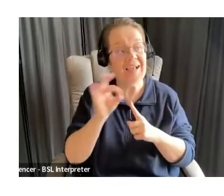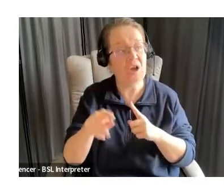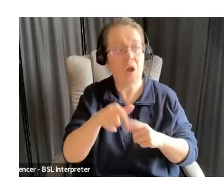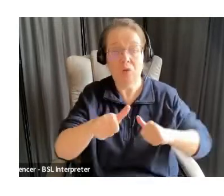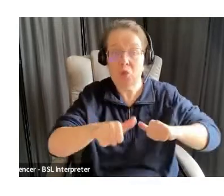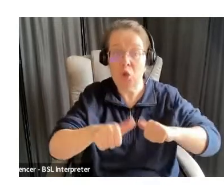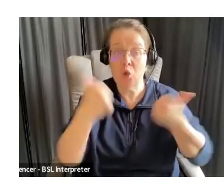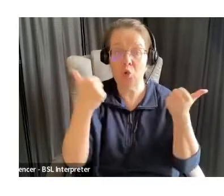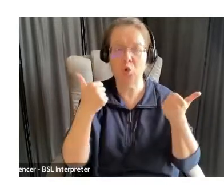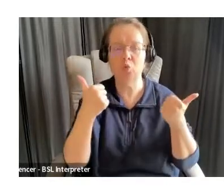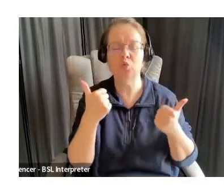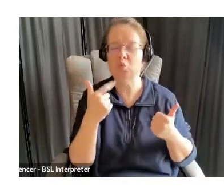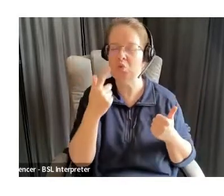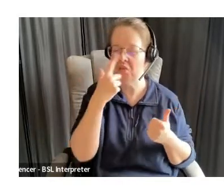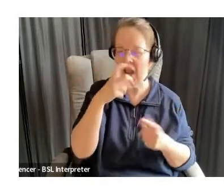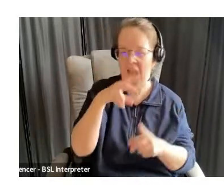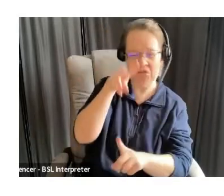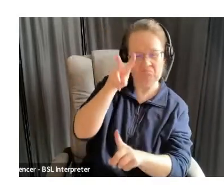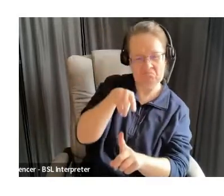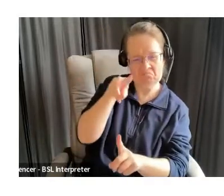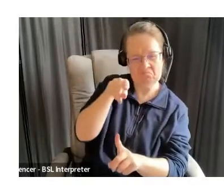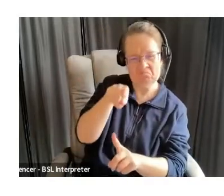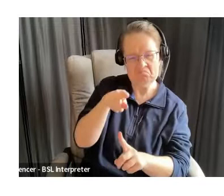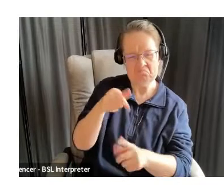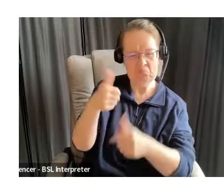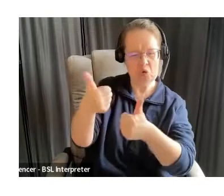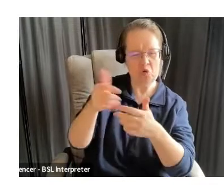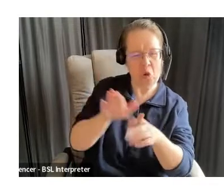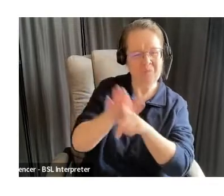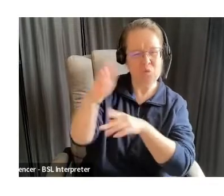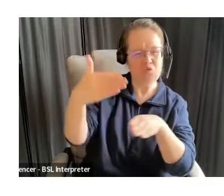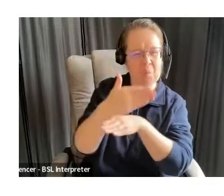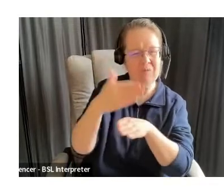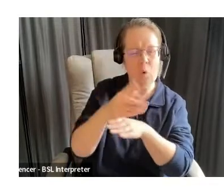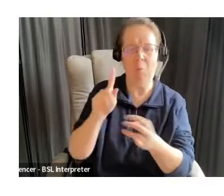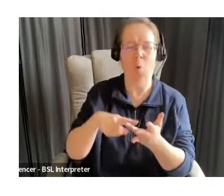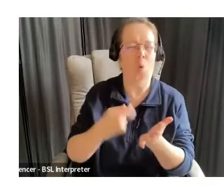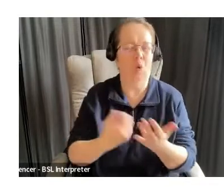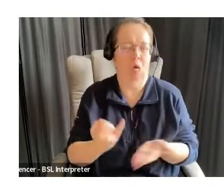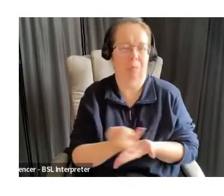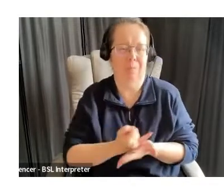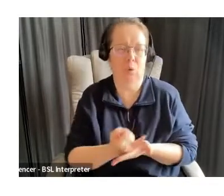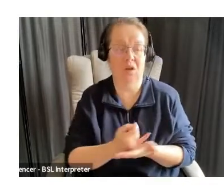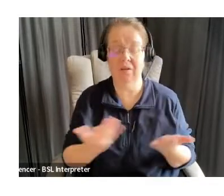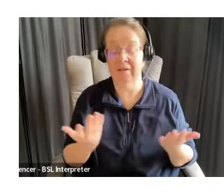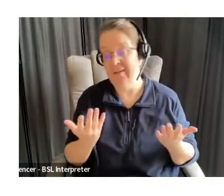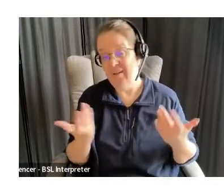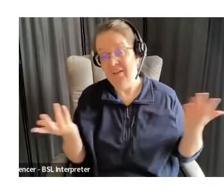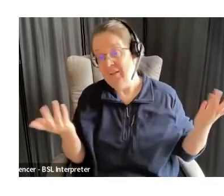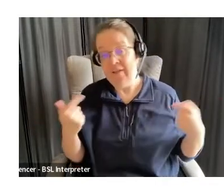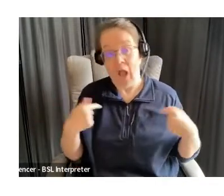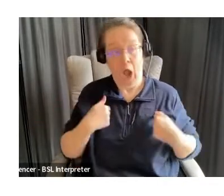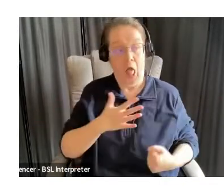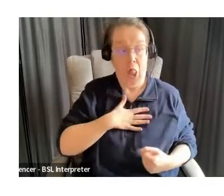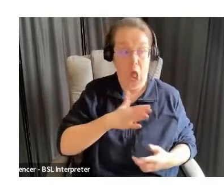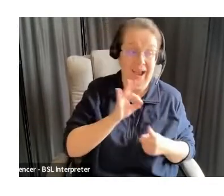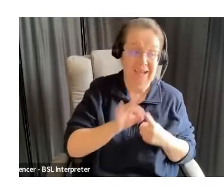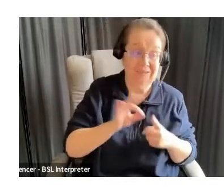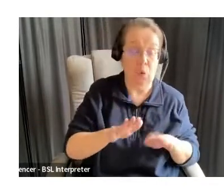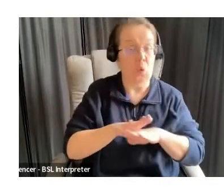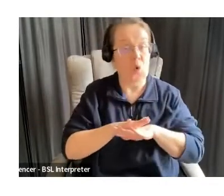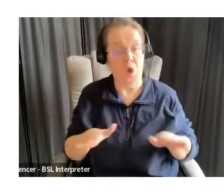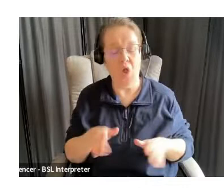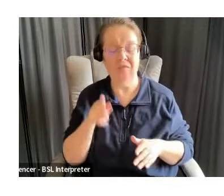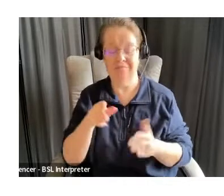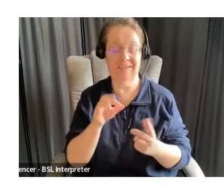good predictor of future performance? Well, whether we like it or not, the interview